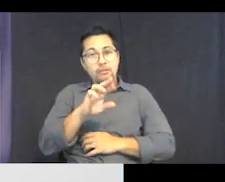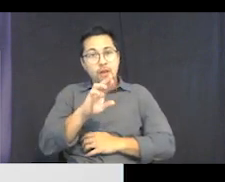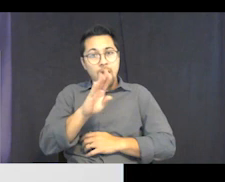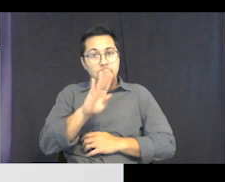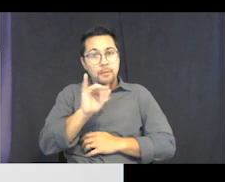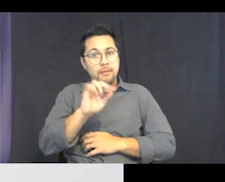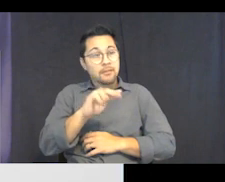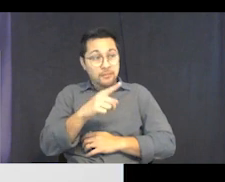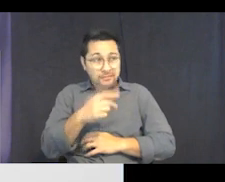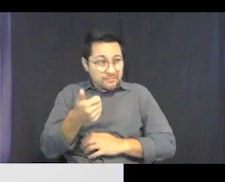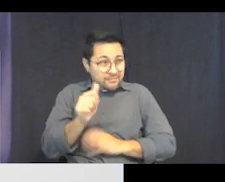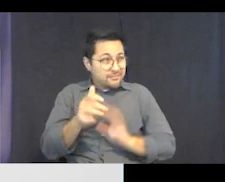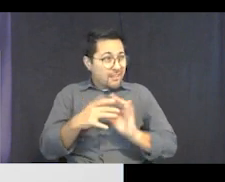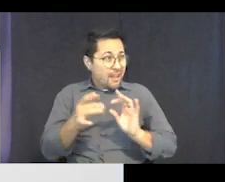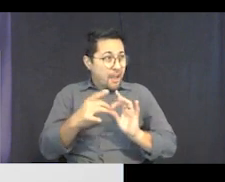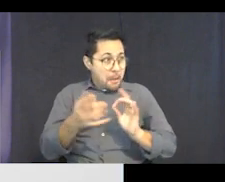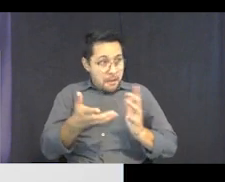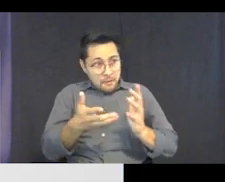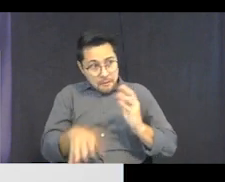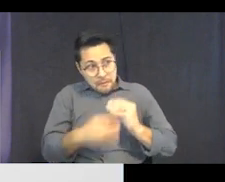at this time?